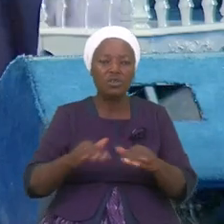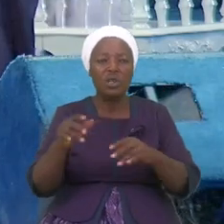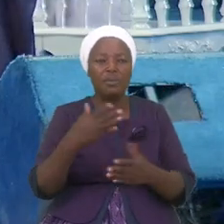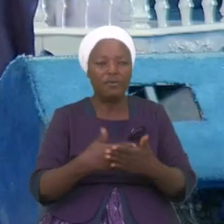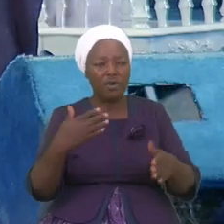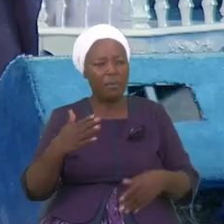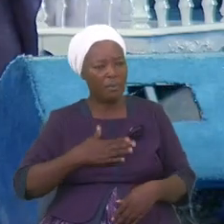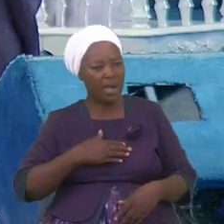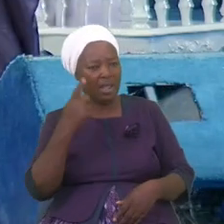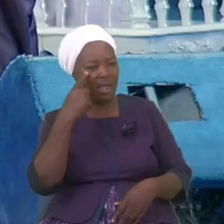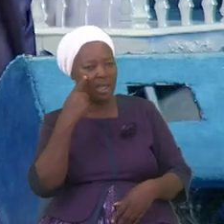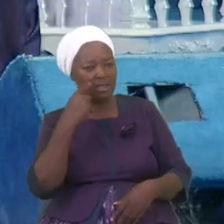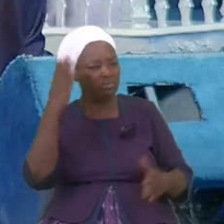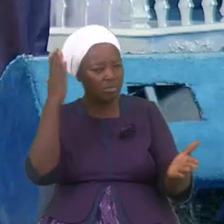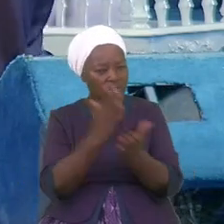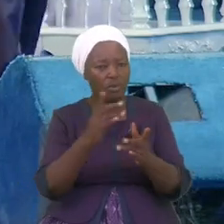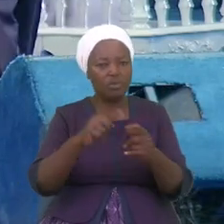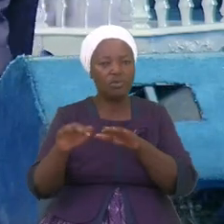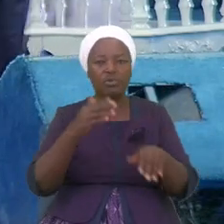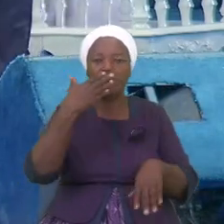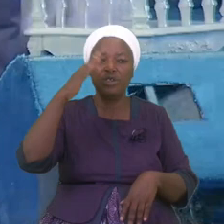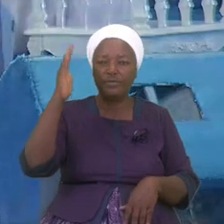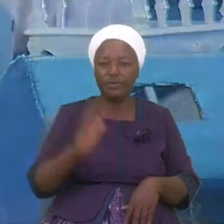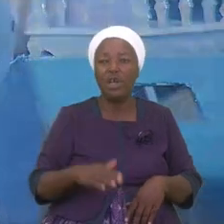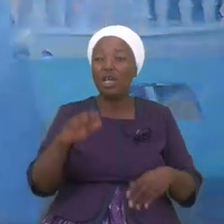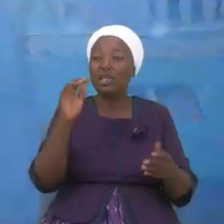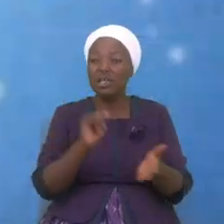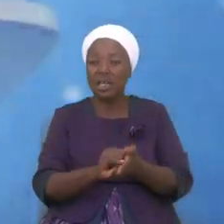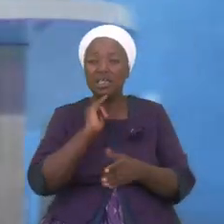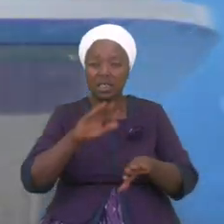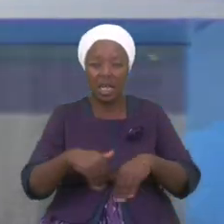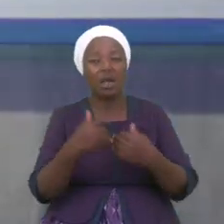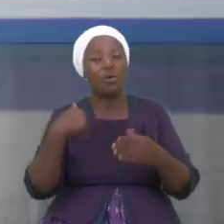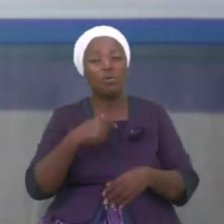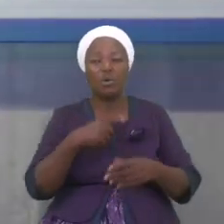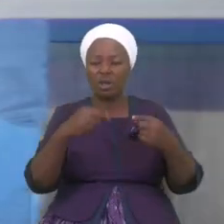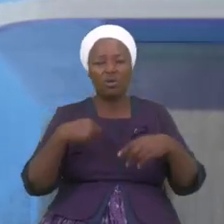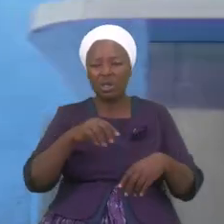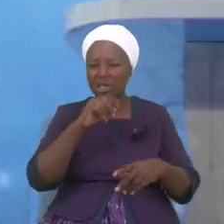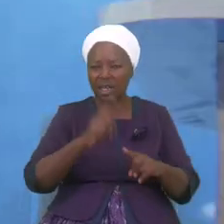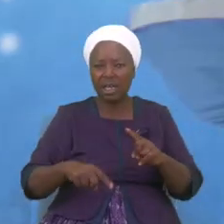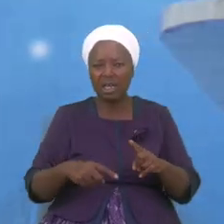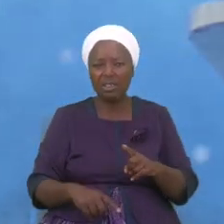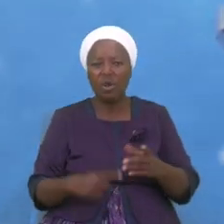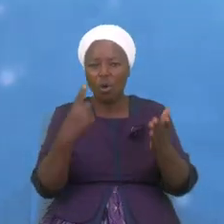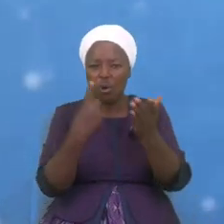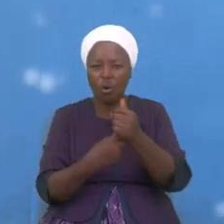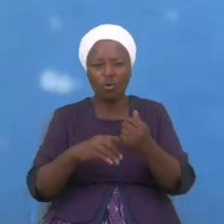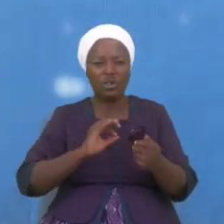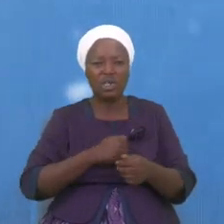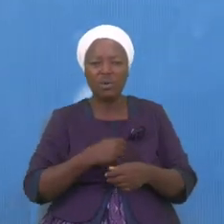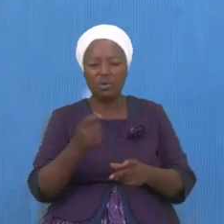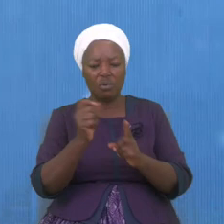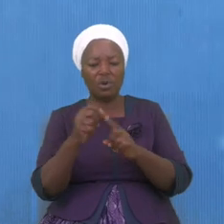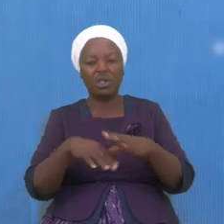eyes. Cease to do evil. That's how we come. We cannot hold a weed in our mouth and say, God,